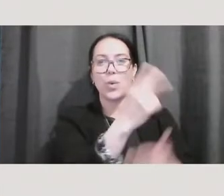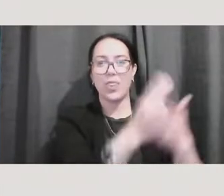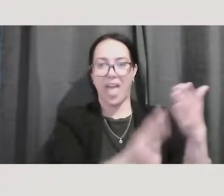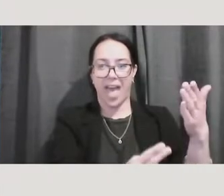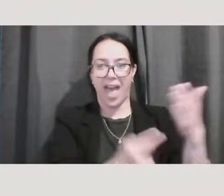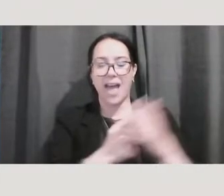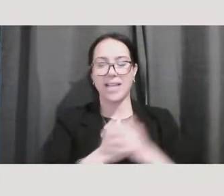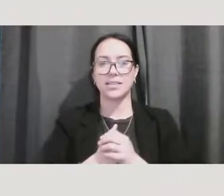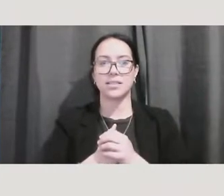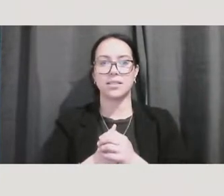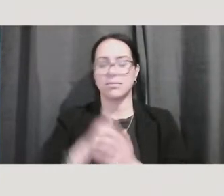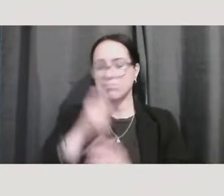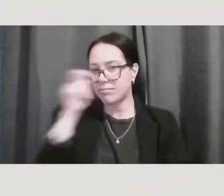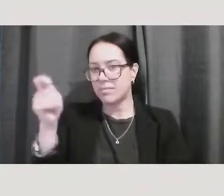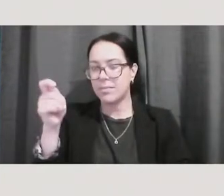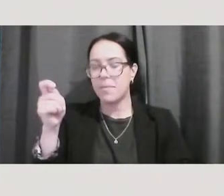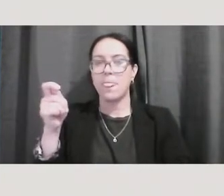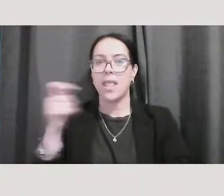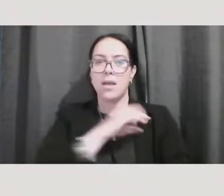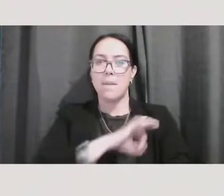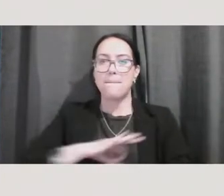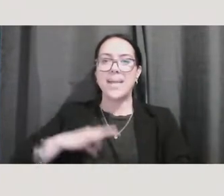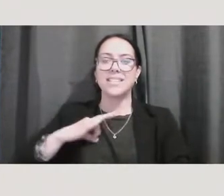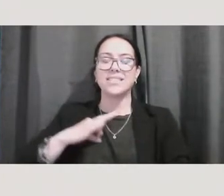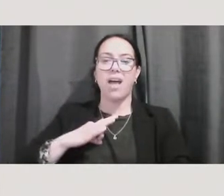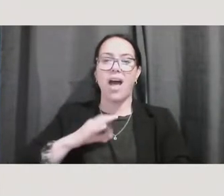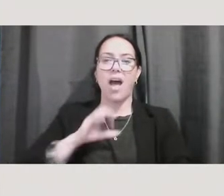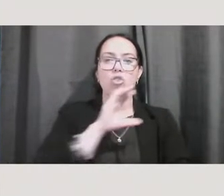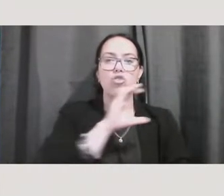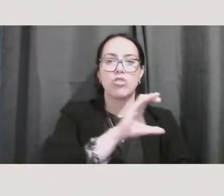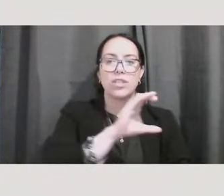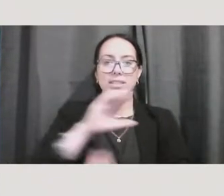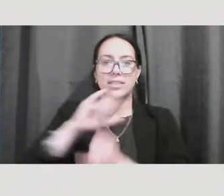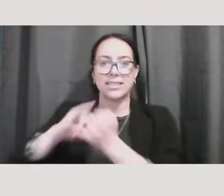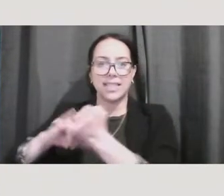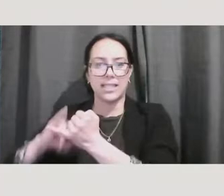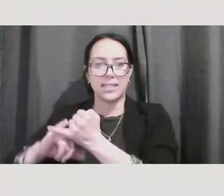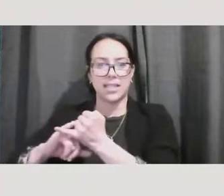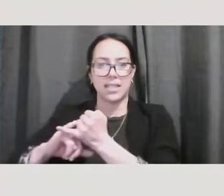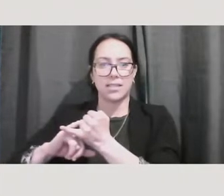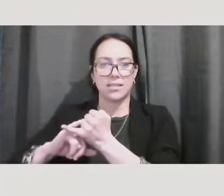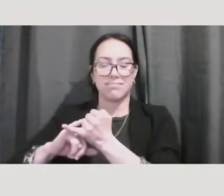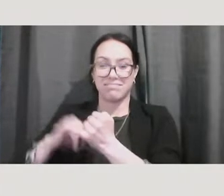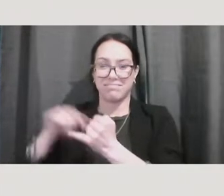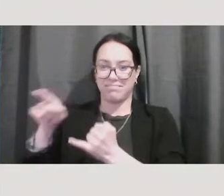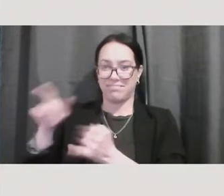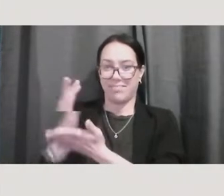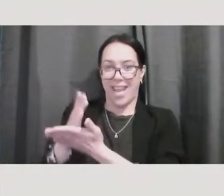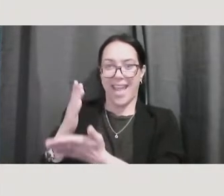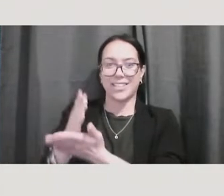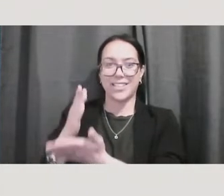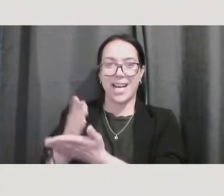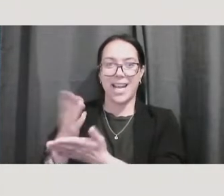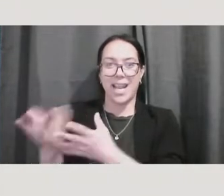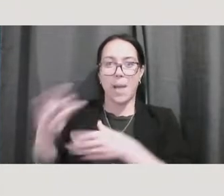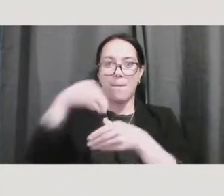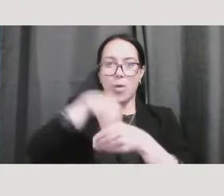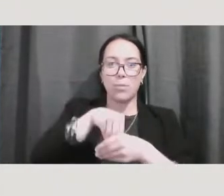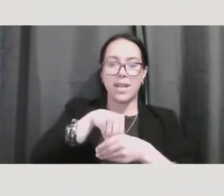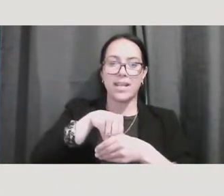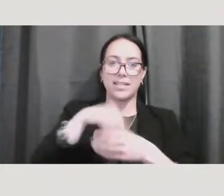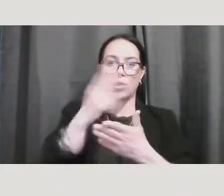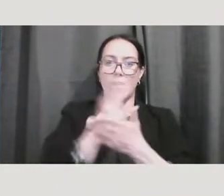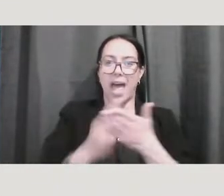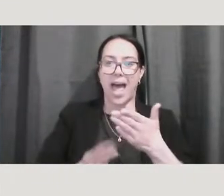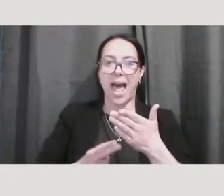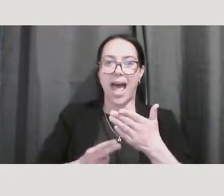Chris finleyson you know we've got to play bipartisan who actually put me on the Arts Council and then Carmel renewed